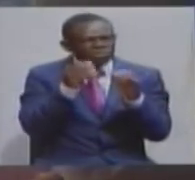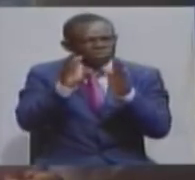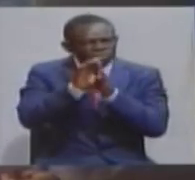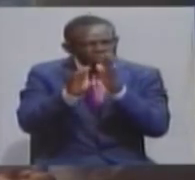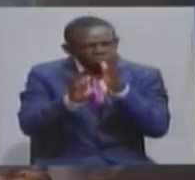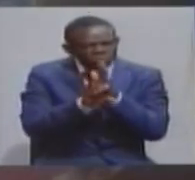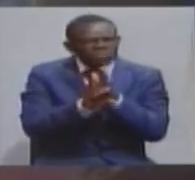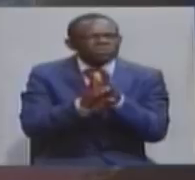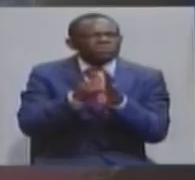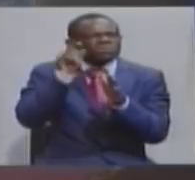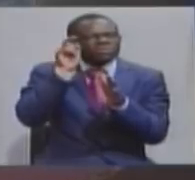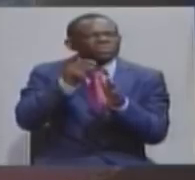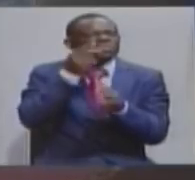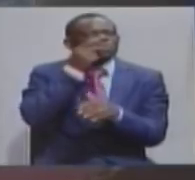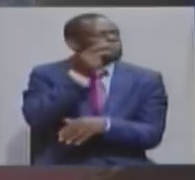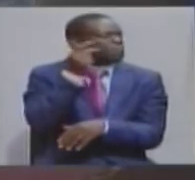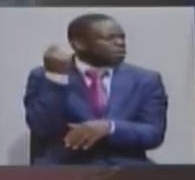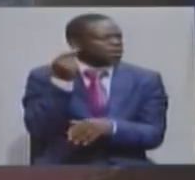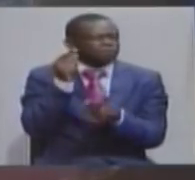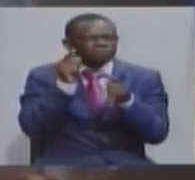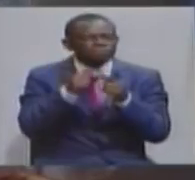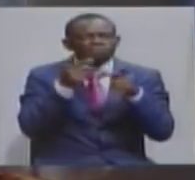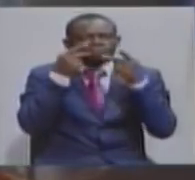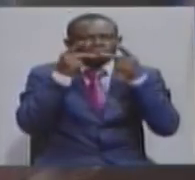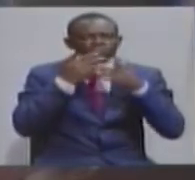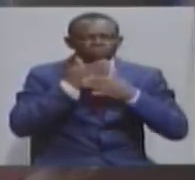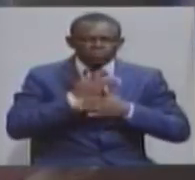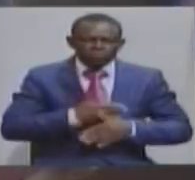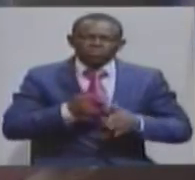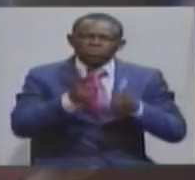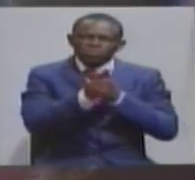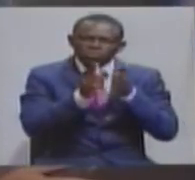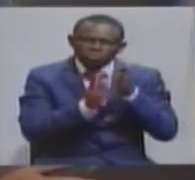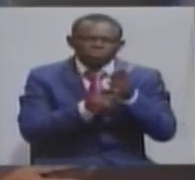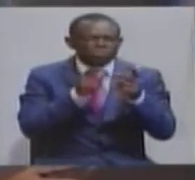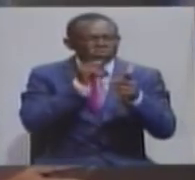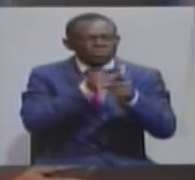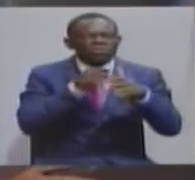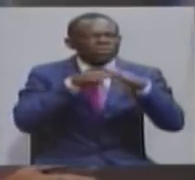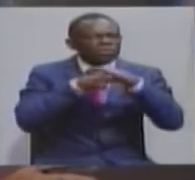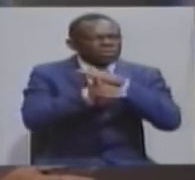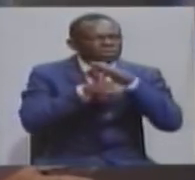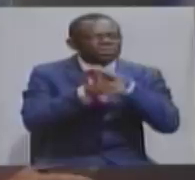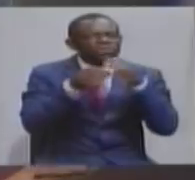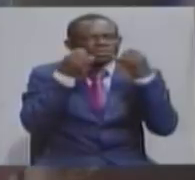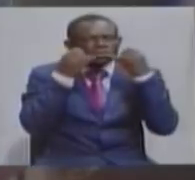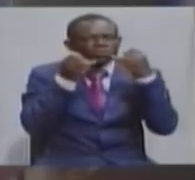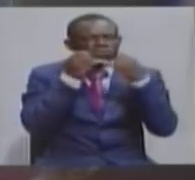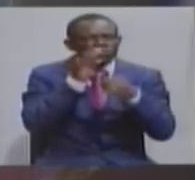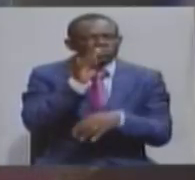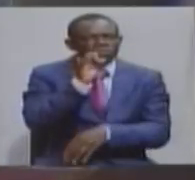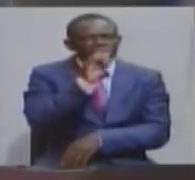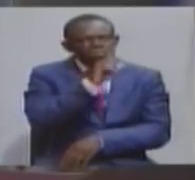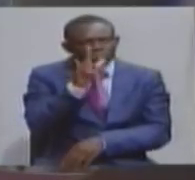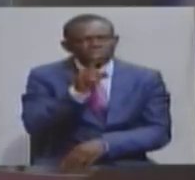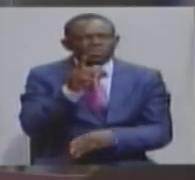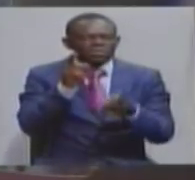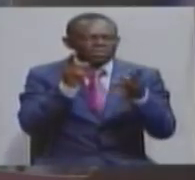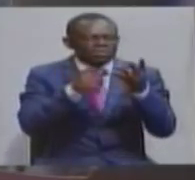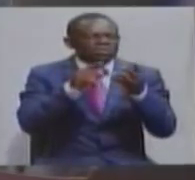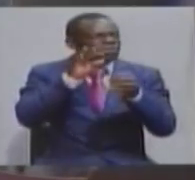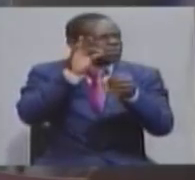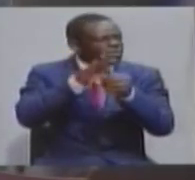Act, access to information bill, electoral reforms. These issues, Mr.